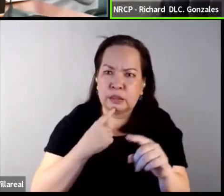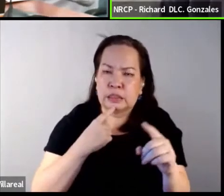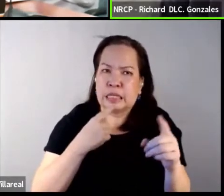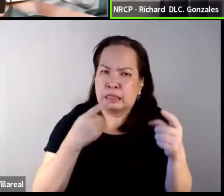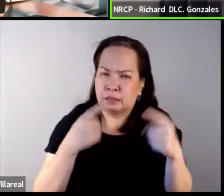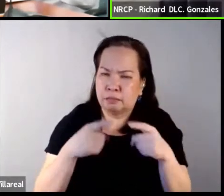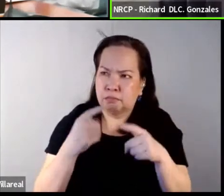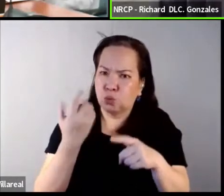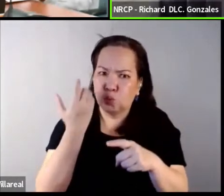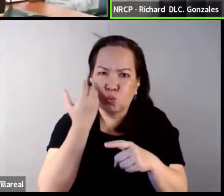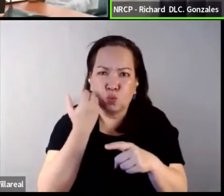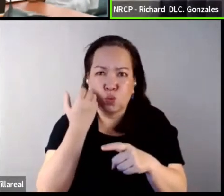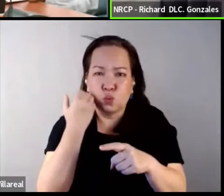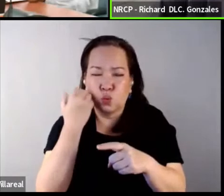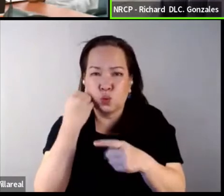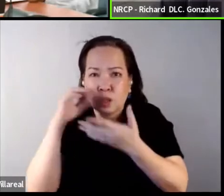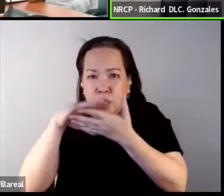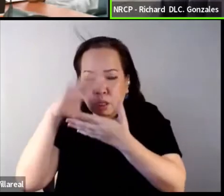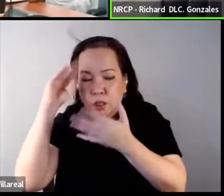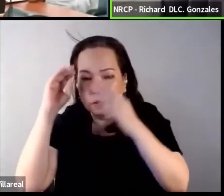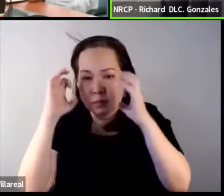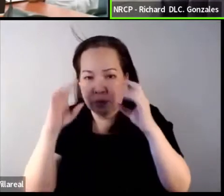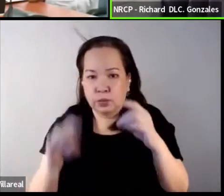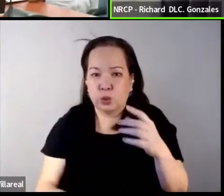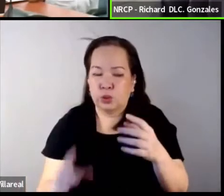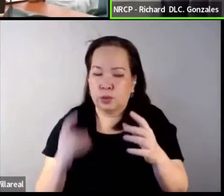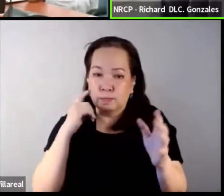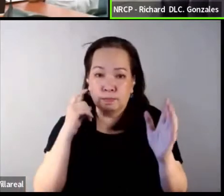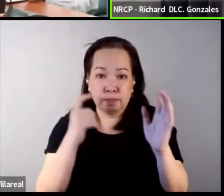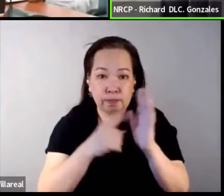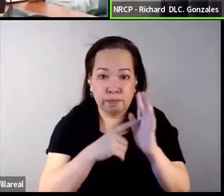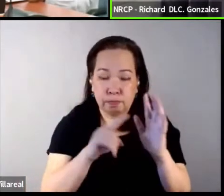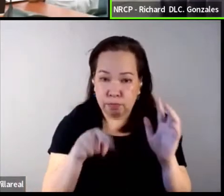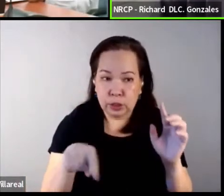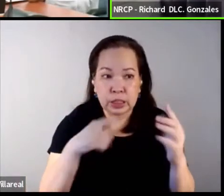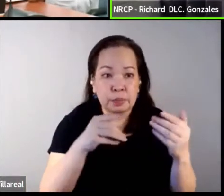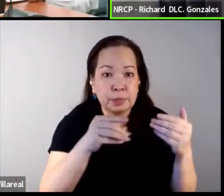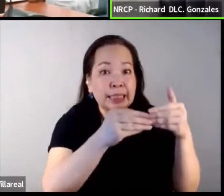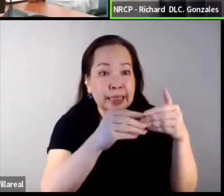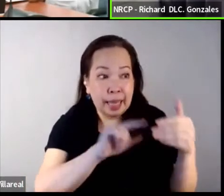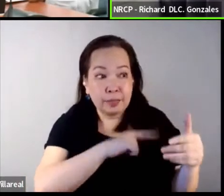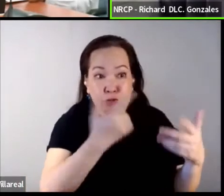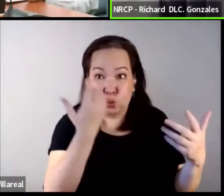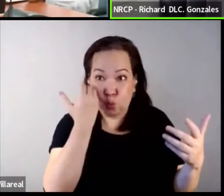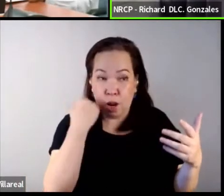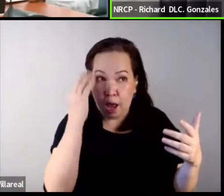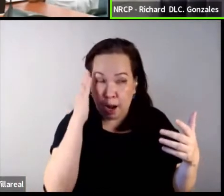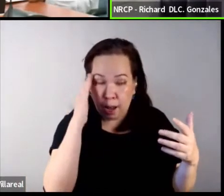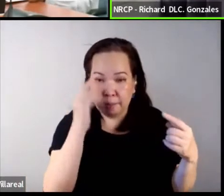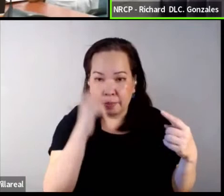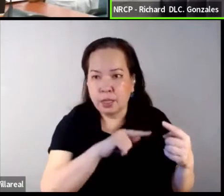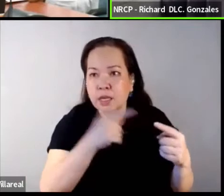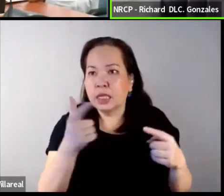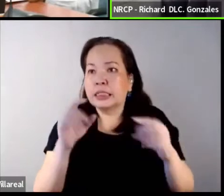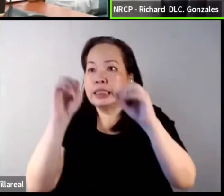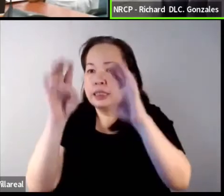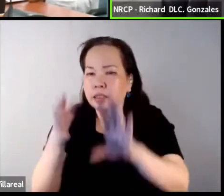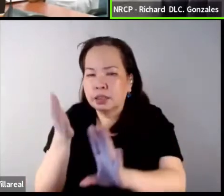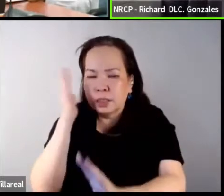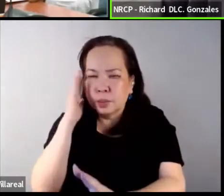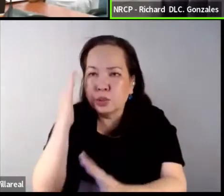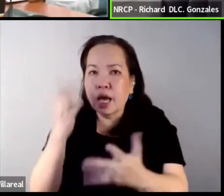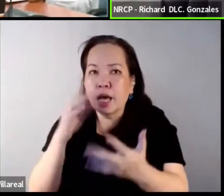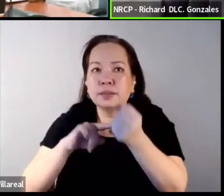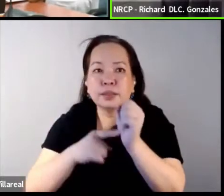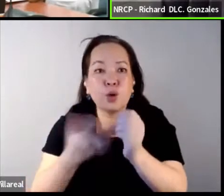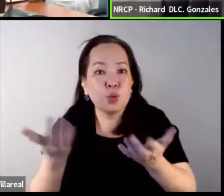losses. Cognizant to the degree of learning losses will guide the teachers on where to start lessons, especially